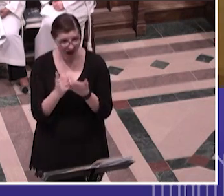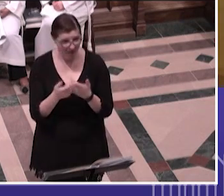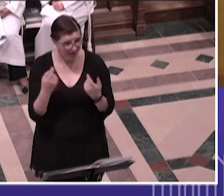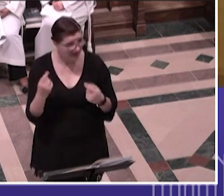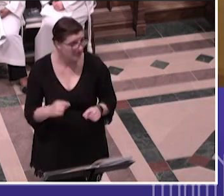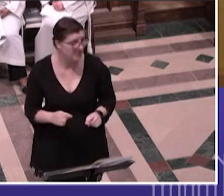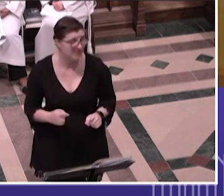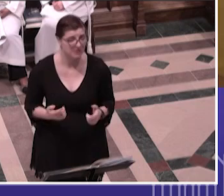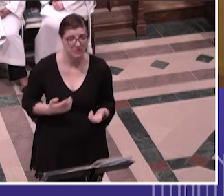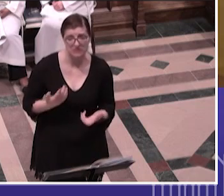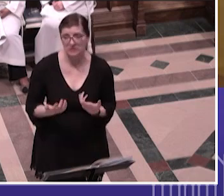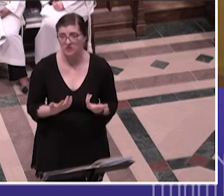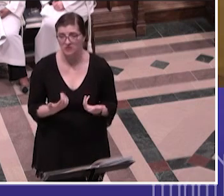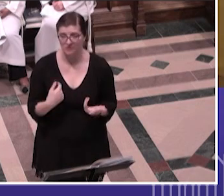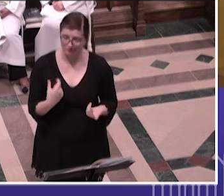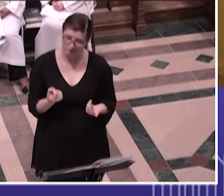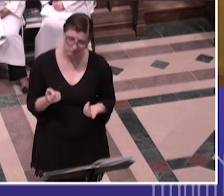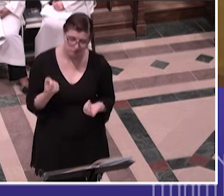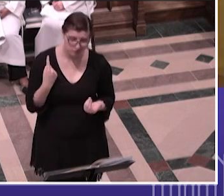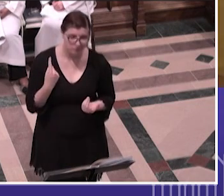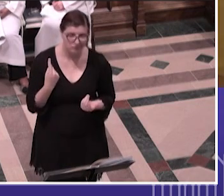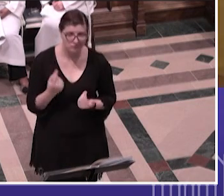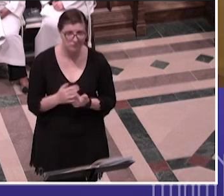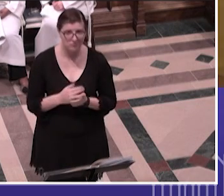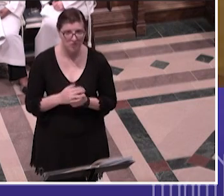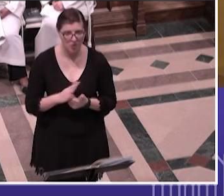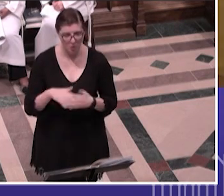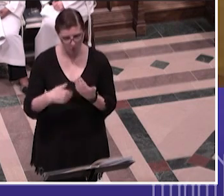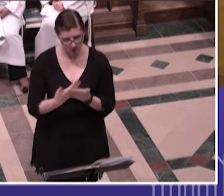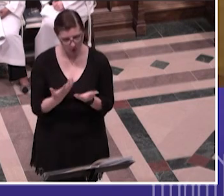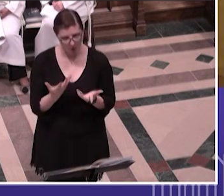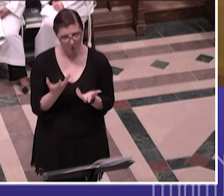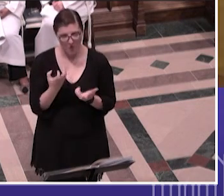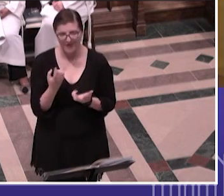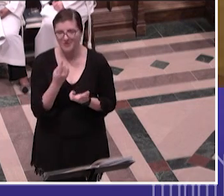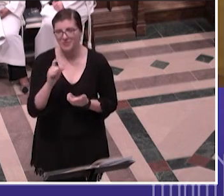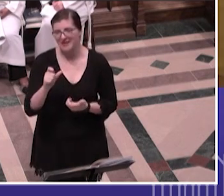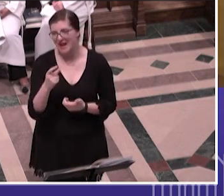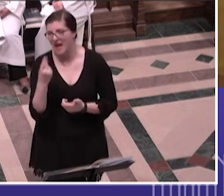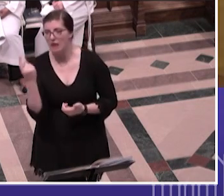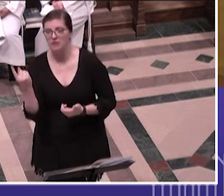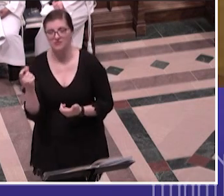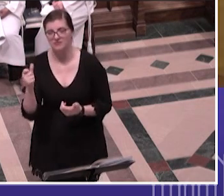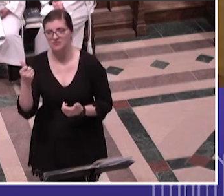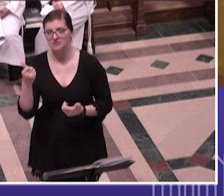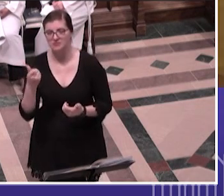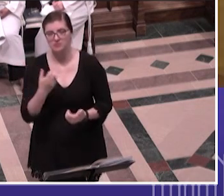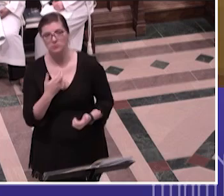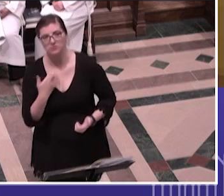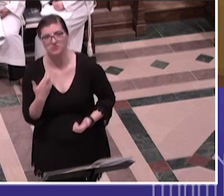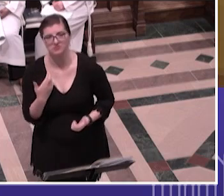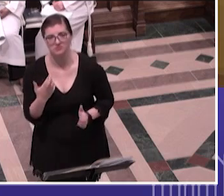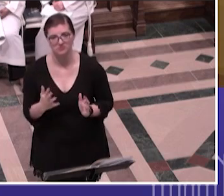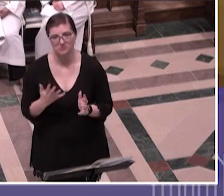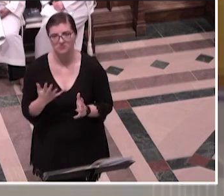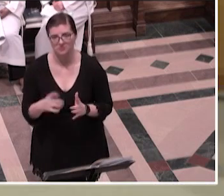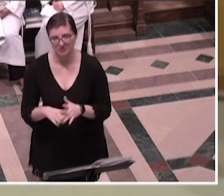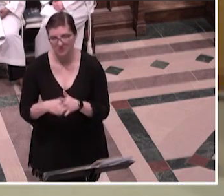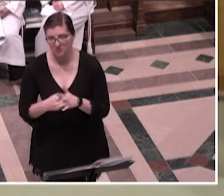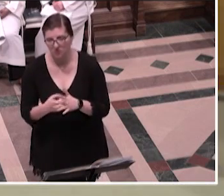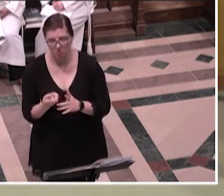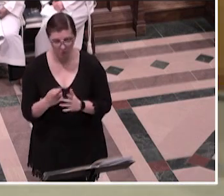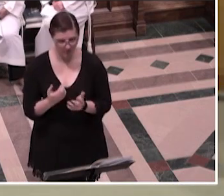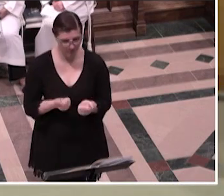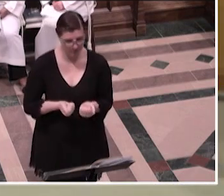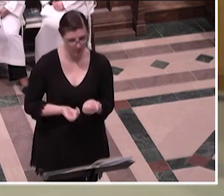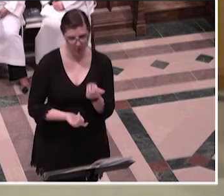out. I get it. We all want someone else to stick their neck out or be burned at the